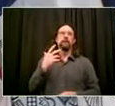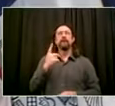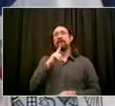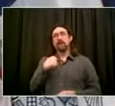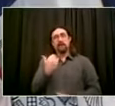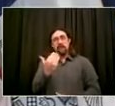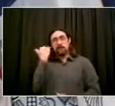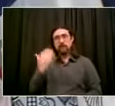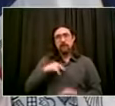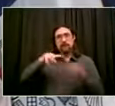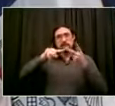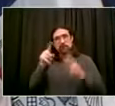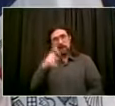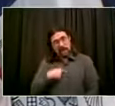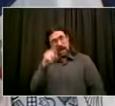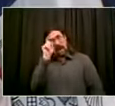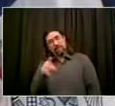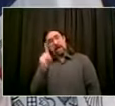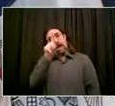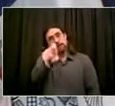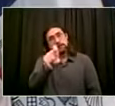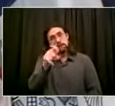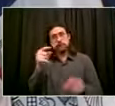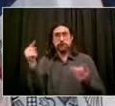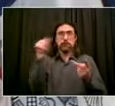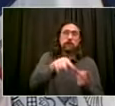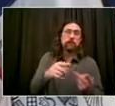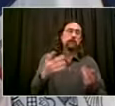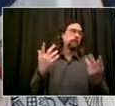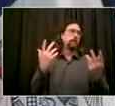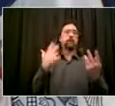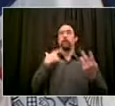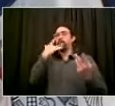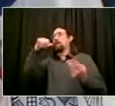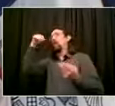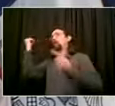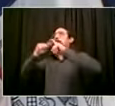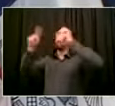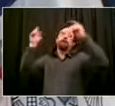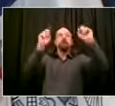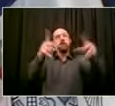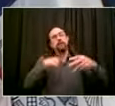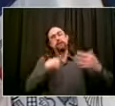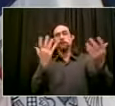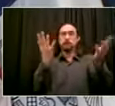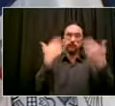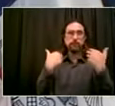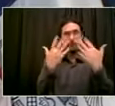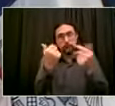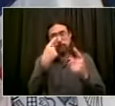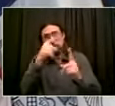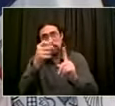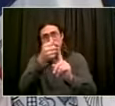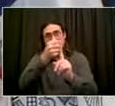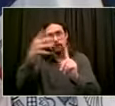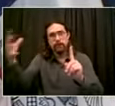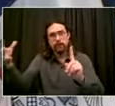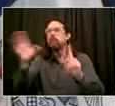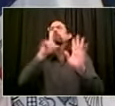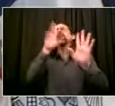wanted to ask about a different issue, which is the city's creation of a nonprofit, and it looks like